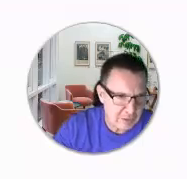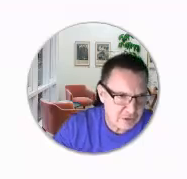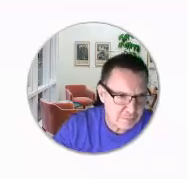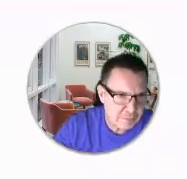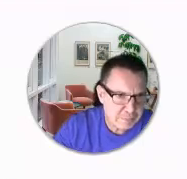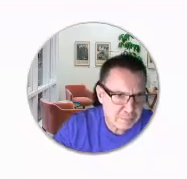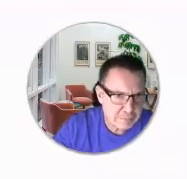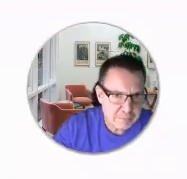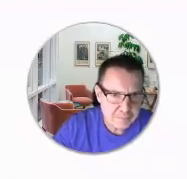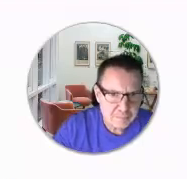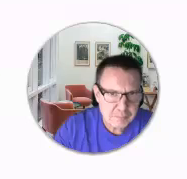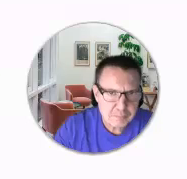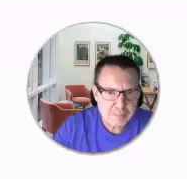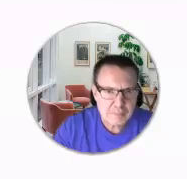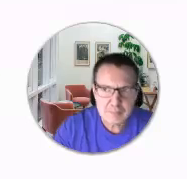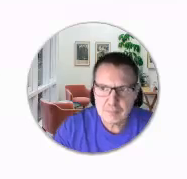first question.